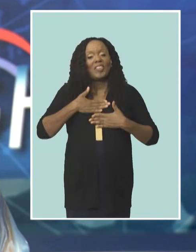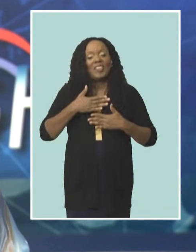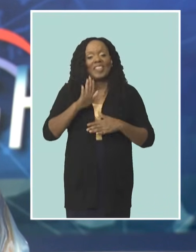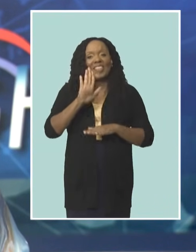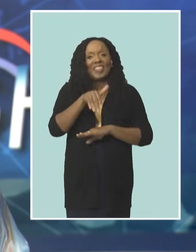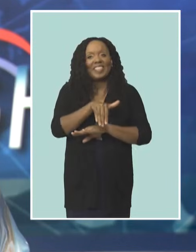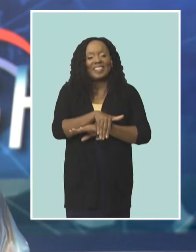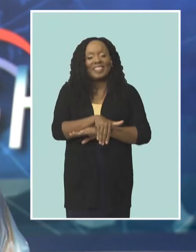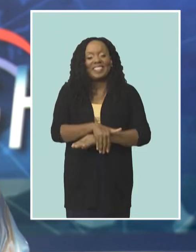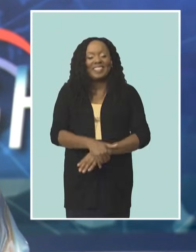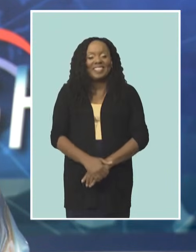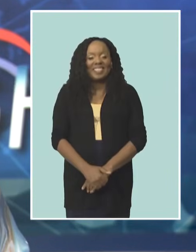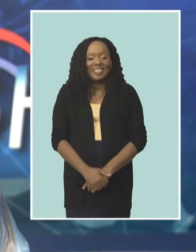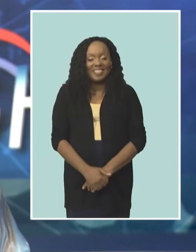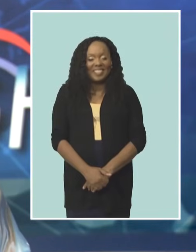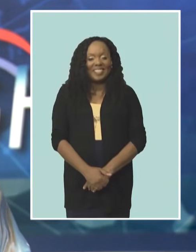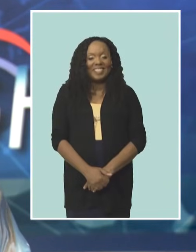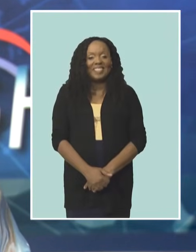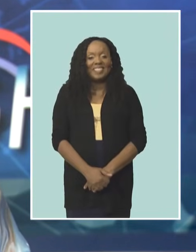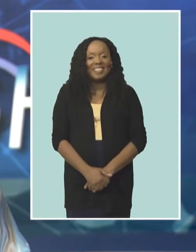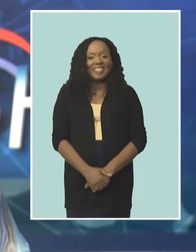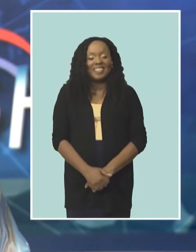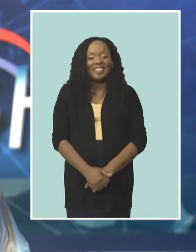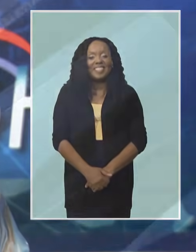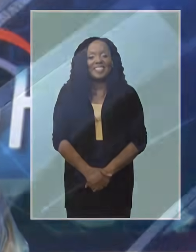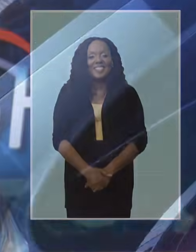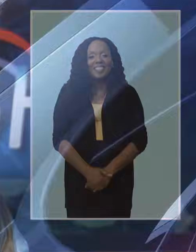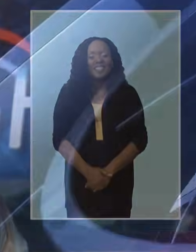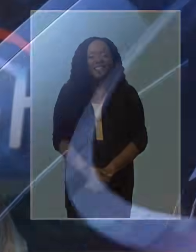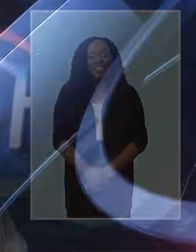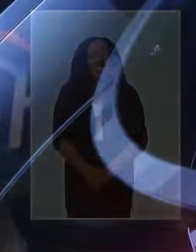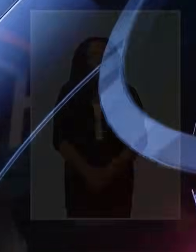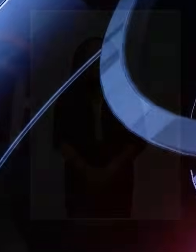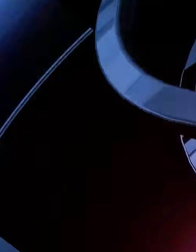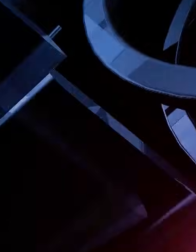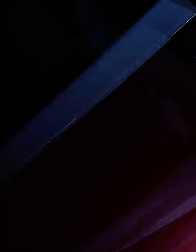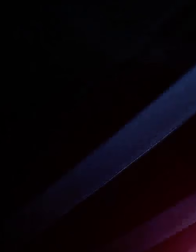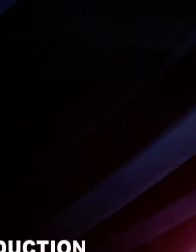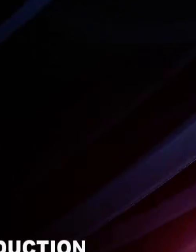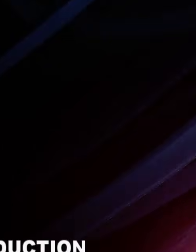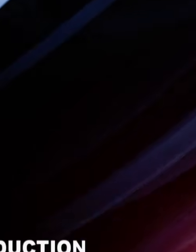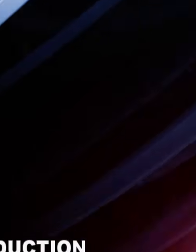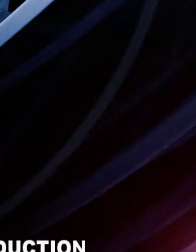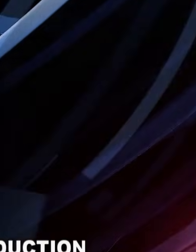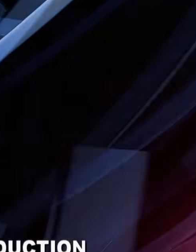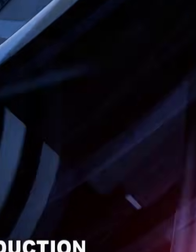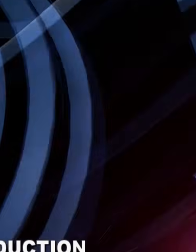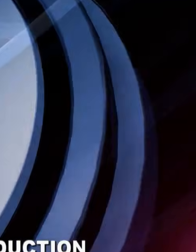enjoy the rest of your evening.